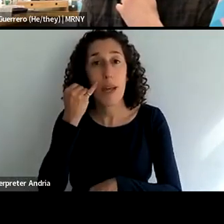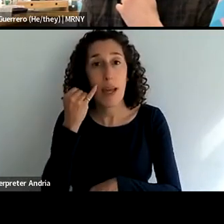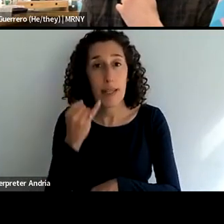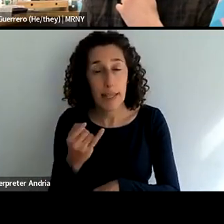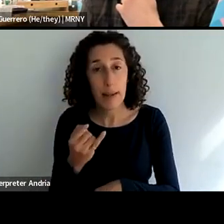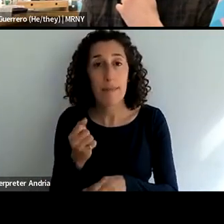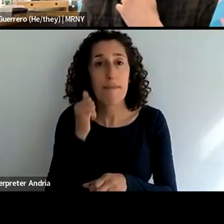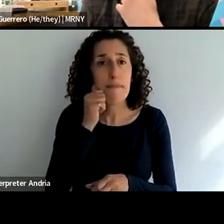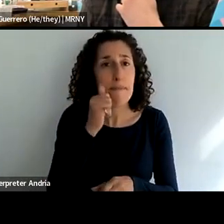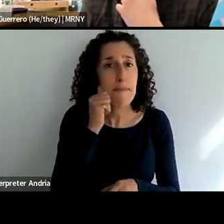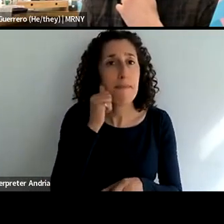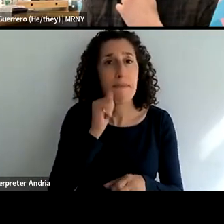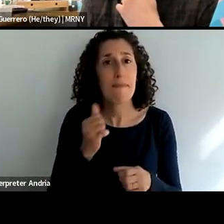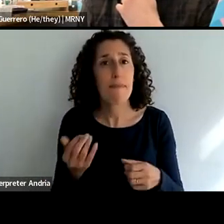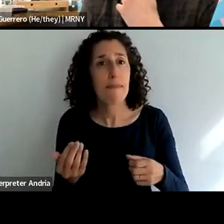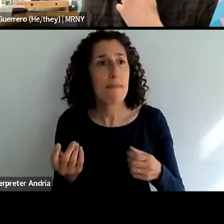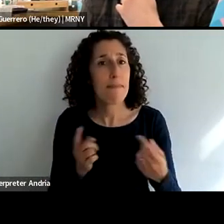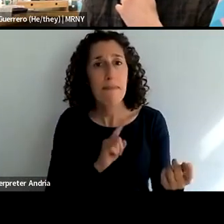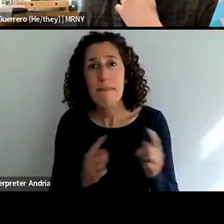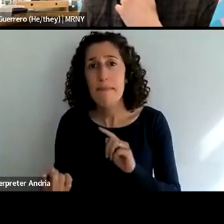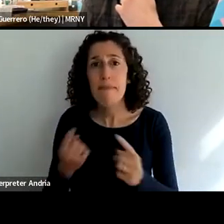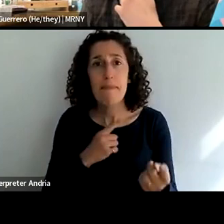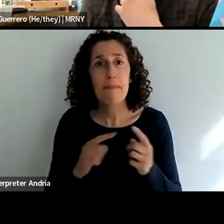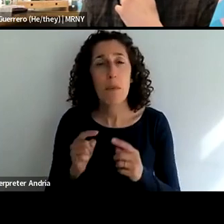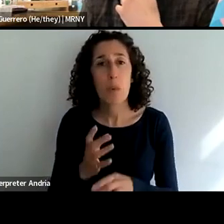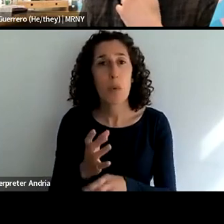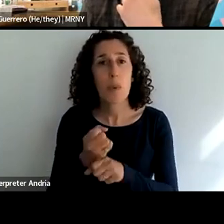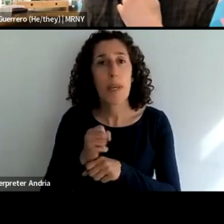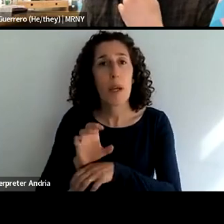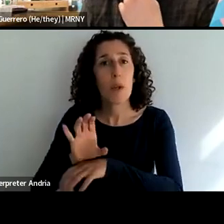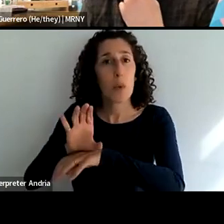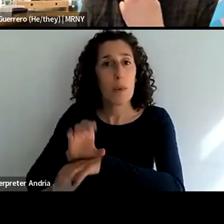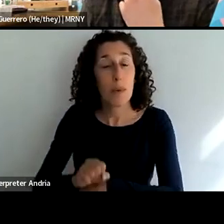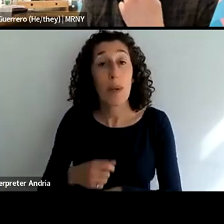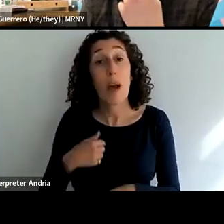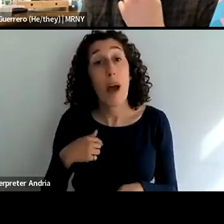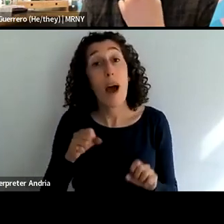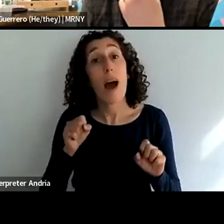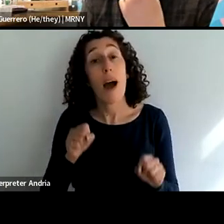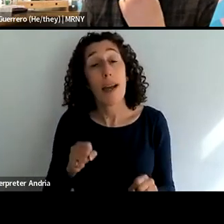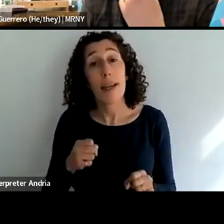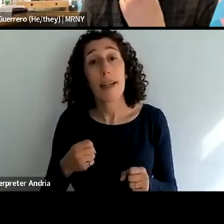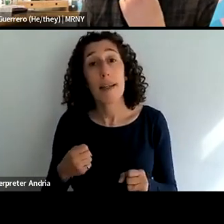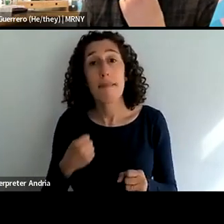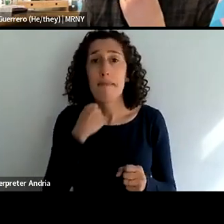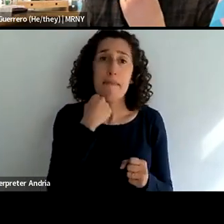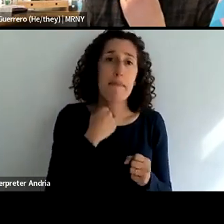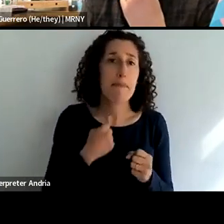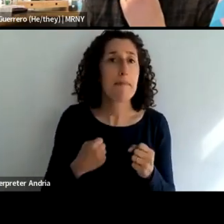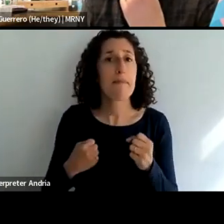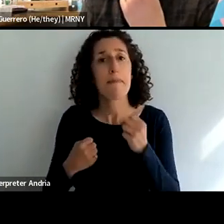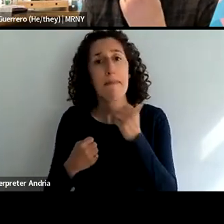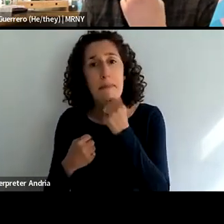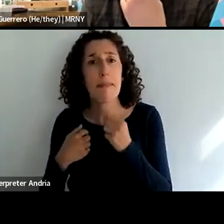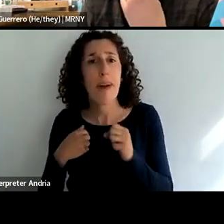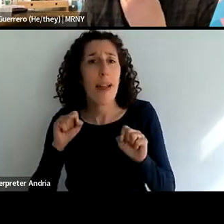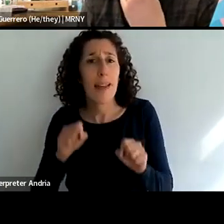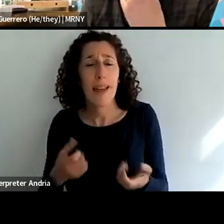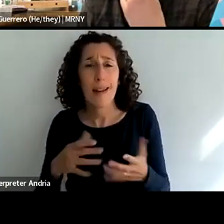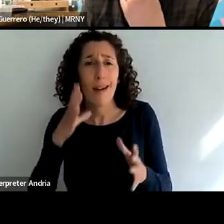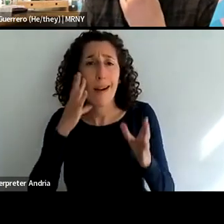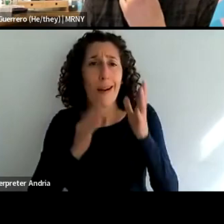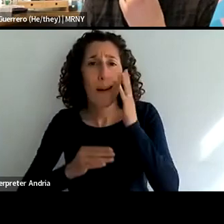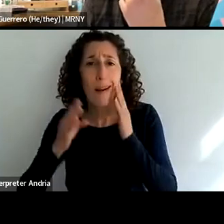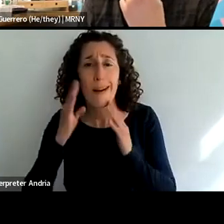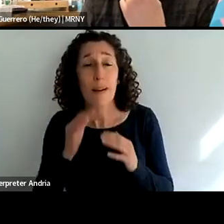take the hits at my age that younger people can't. All right, I've been through a lot of things to get